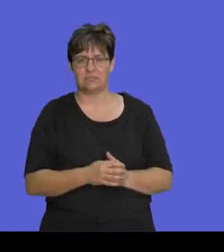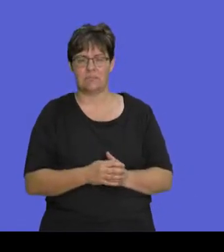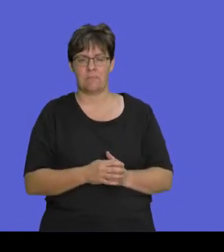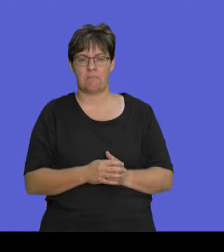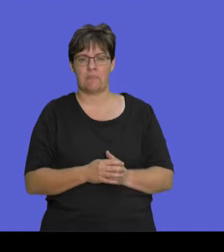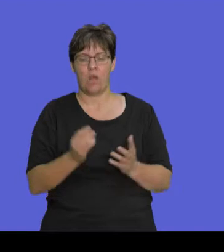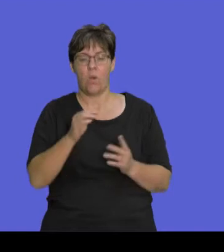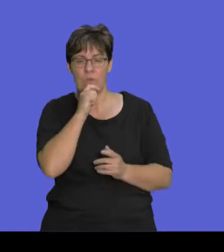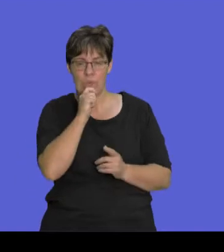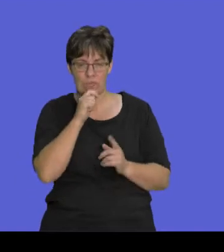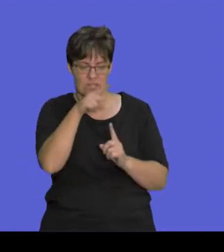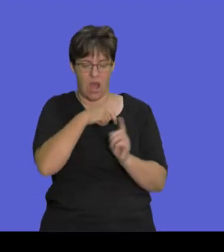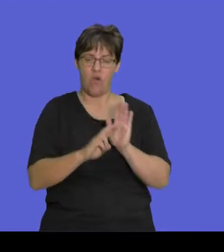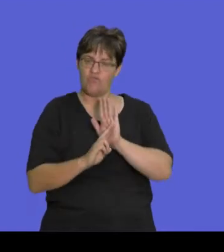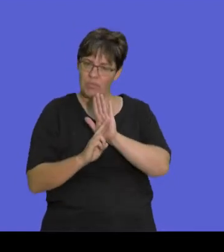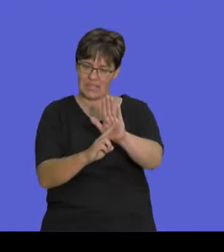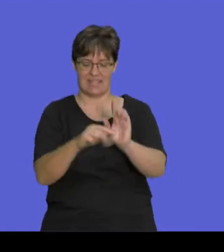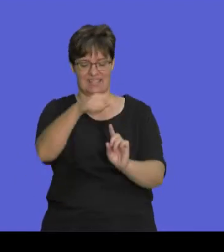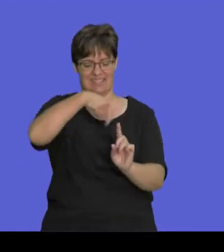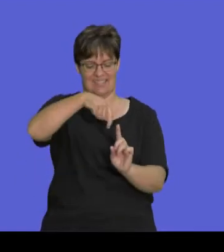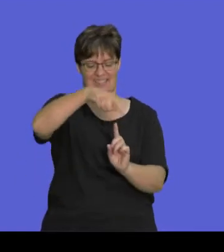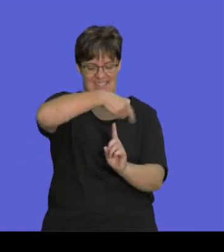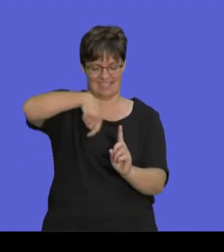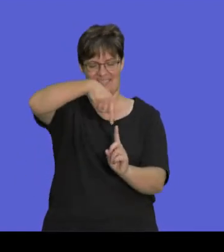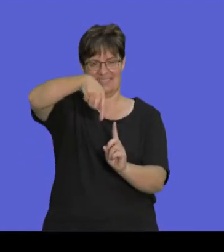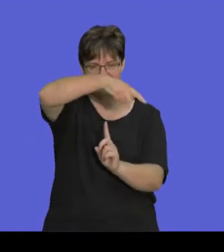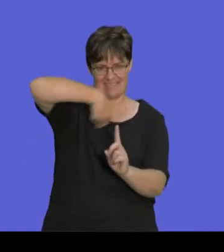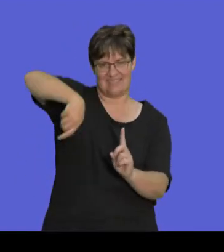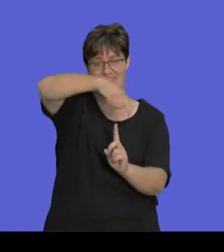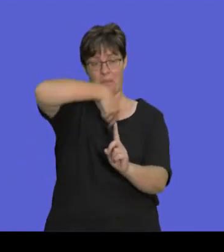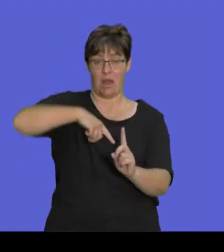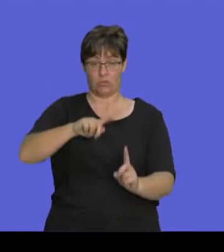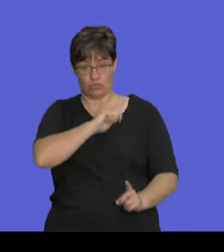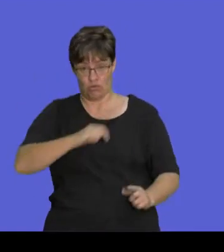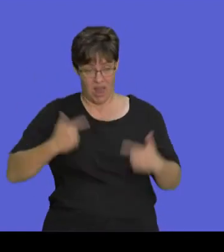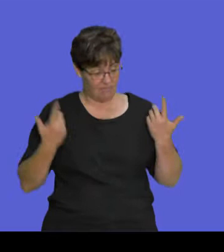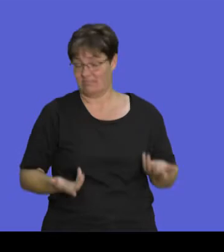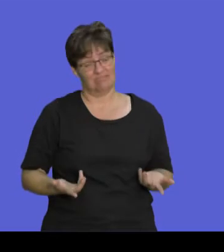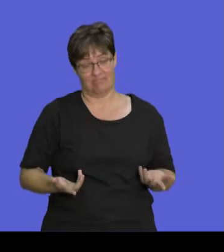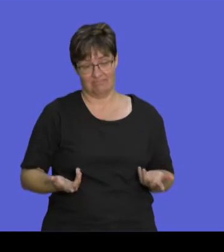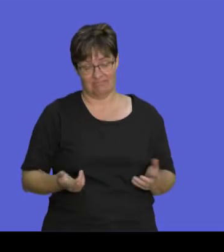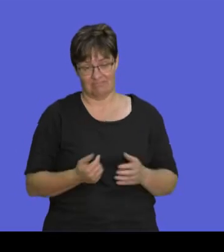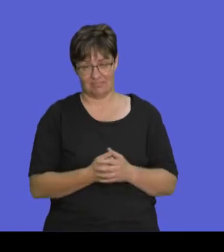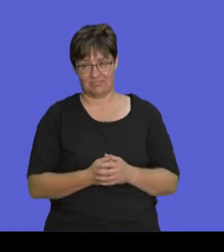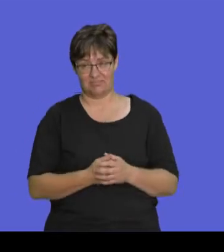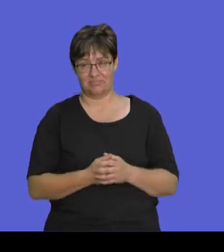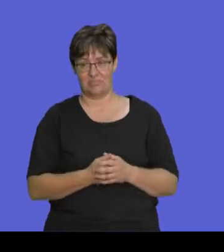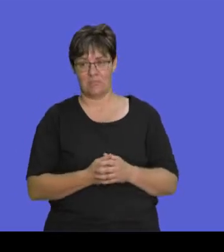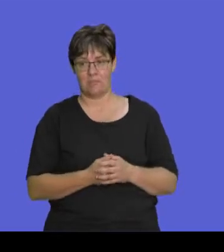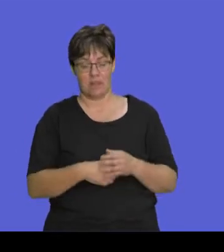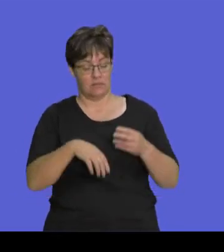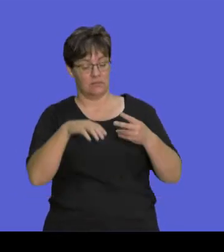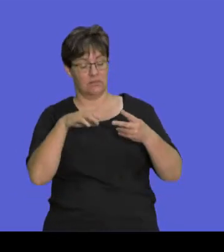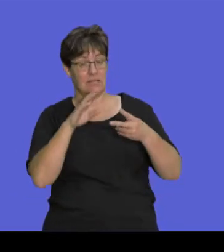use these field lines to represent the field, but these lines are not there in reality, right?